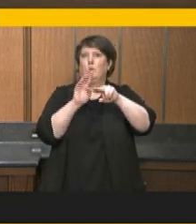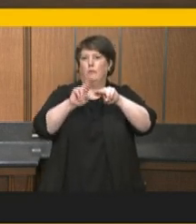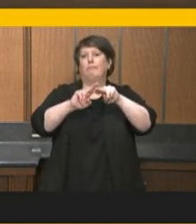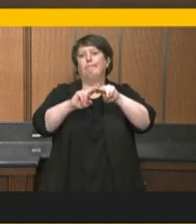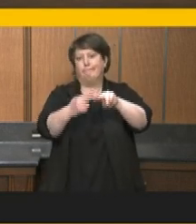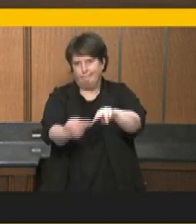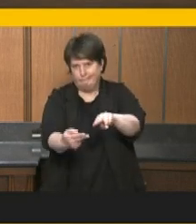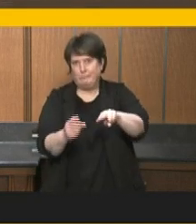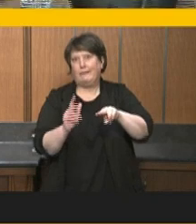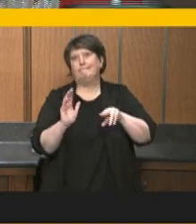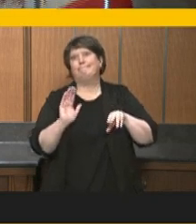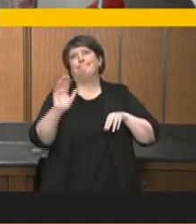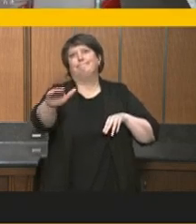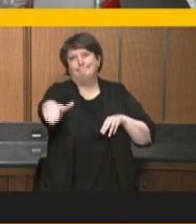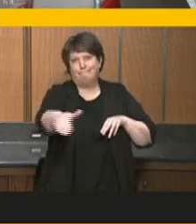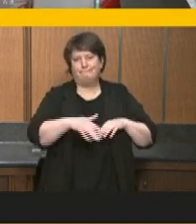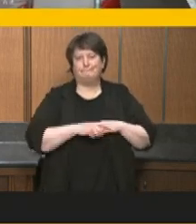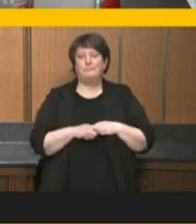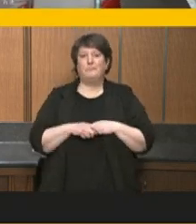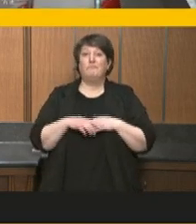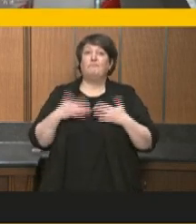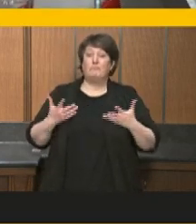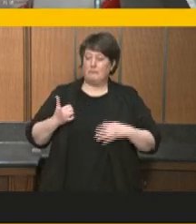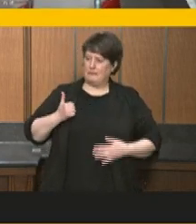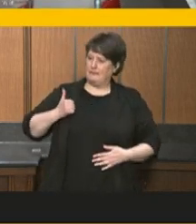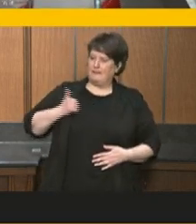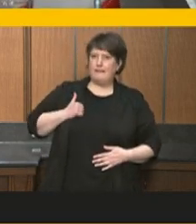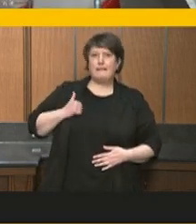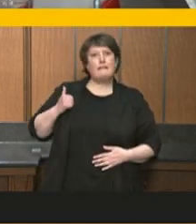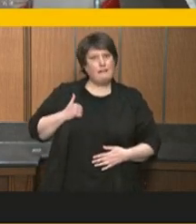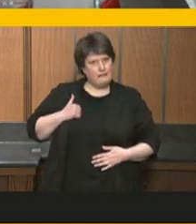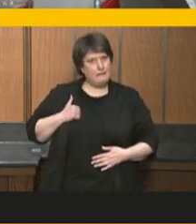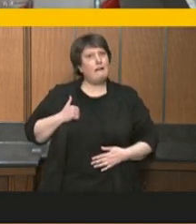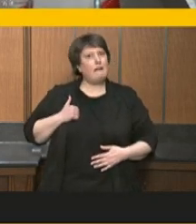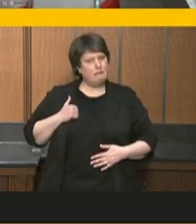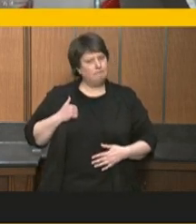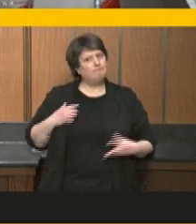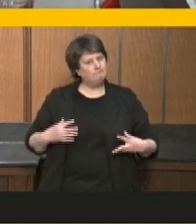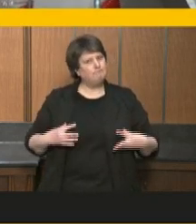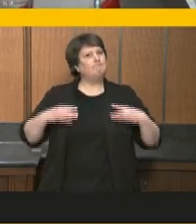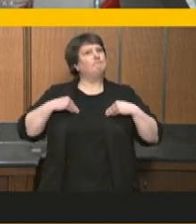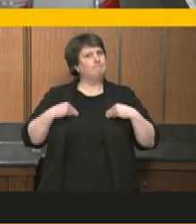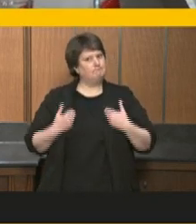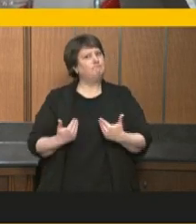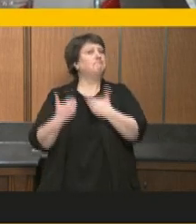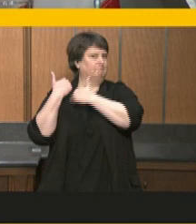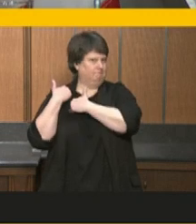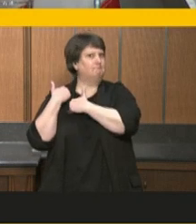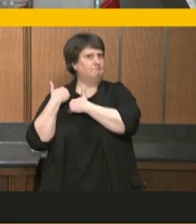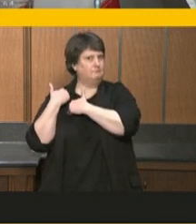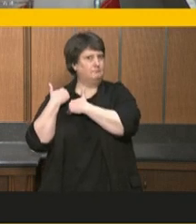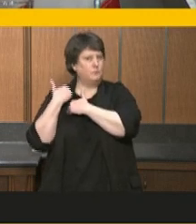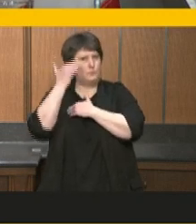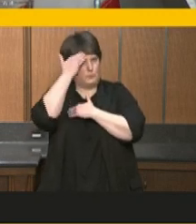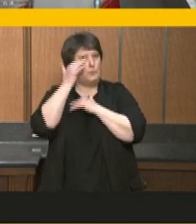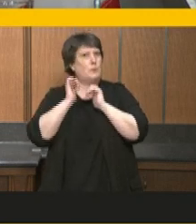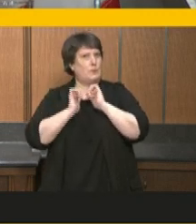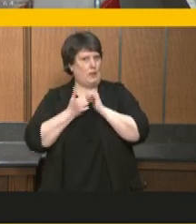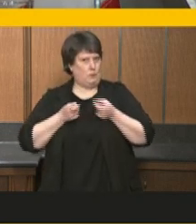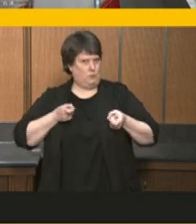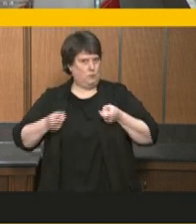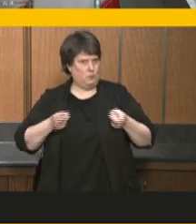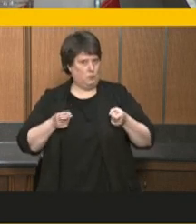as a country, we are rising to the challenge. individually,